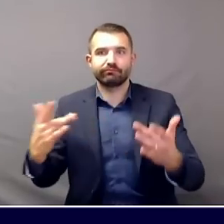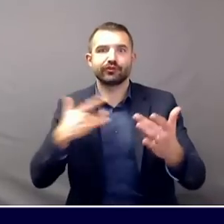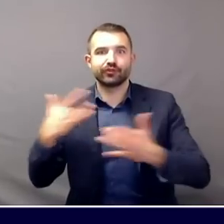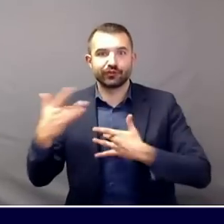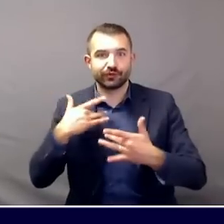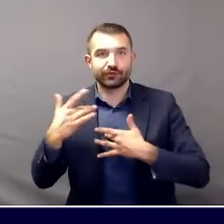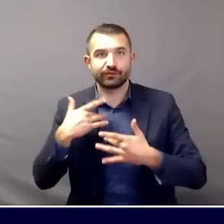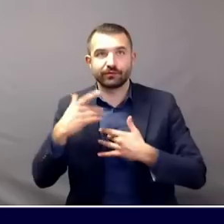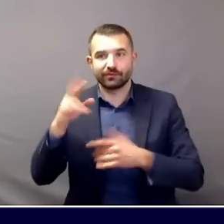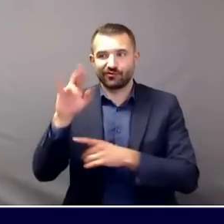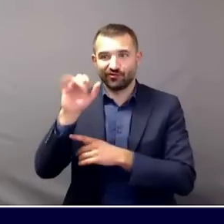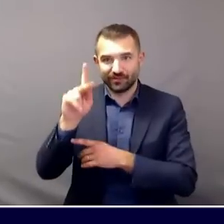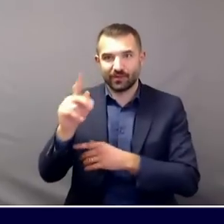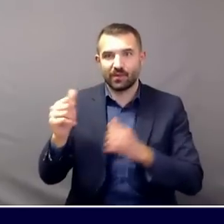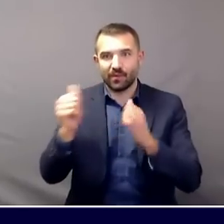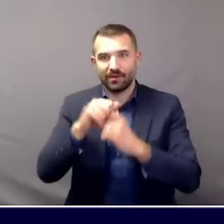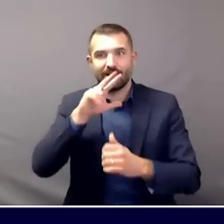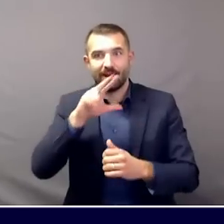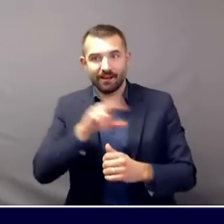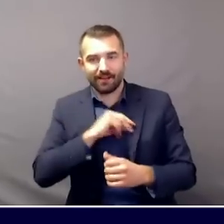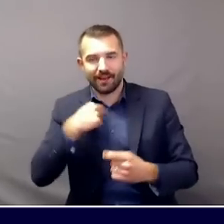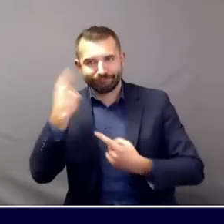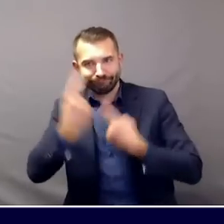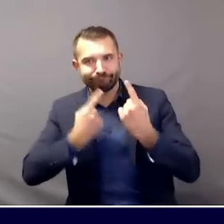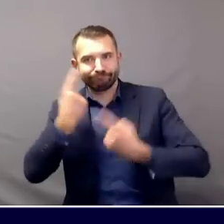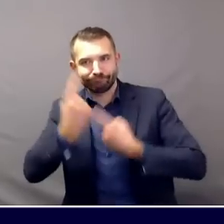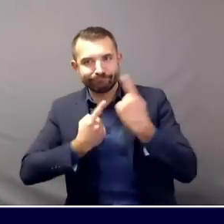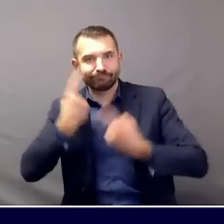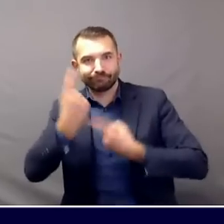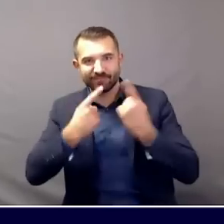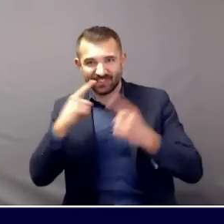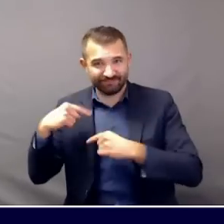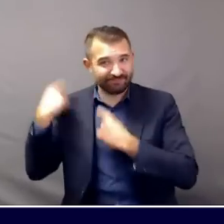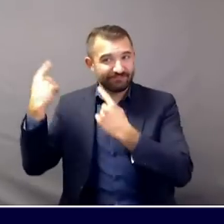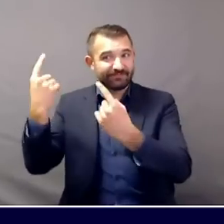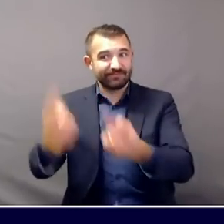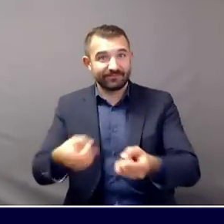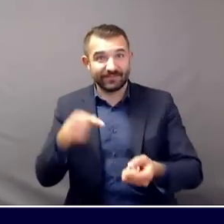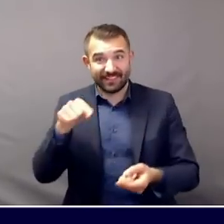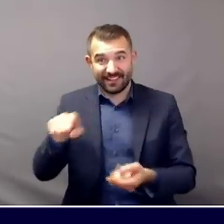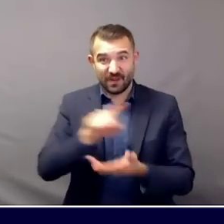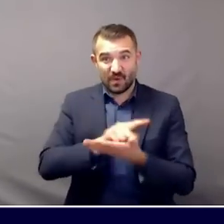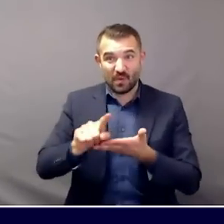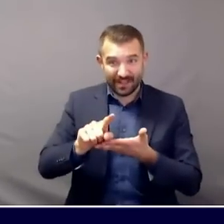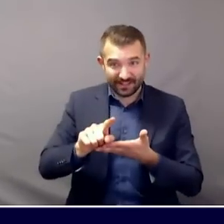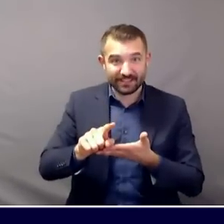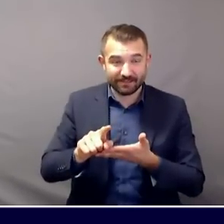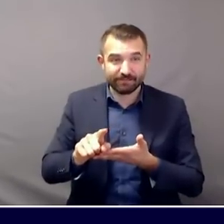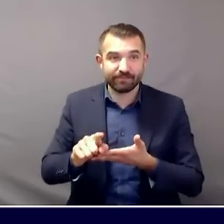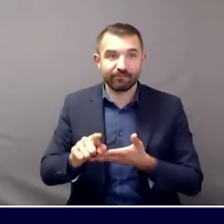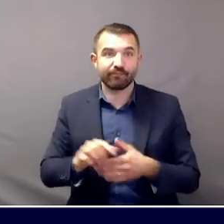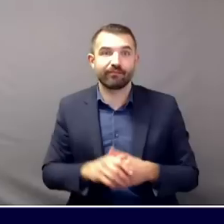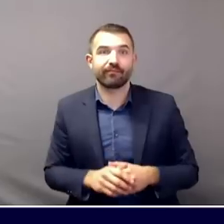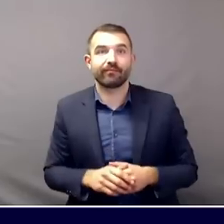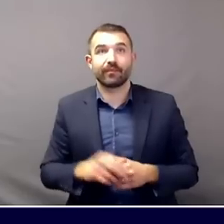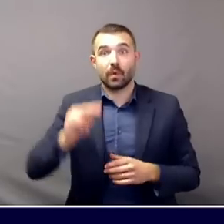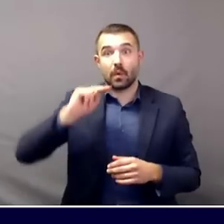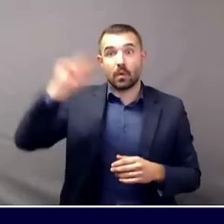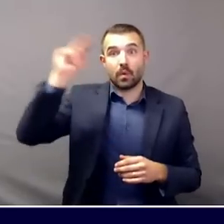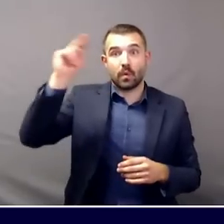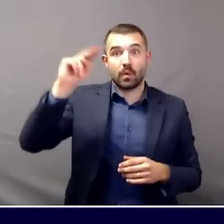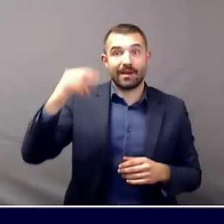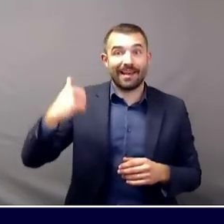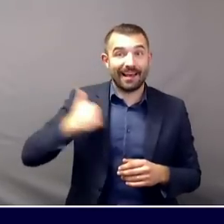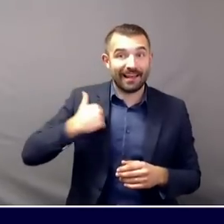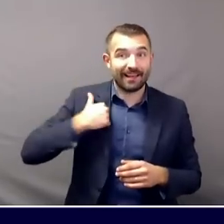some time, and in the recent week, we now have a little bit of data from our colleagues to the north who celebrated their